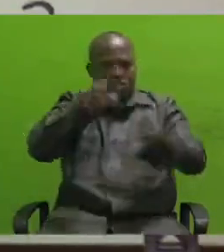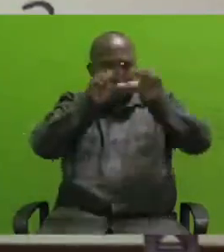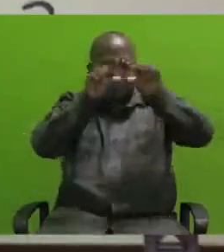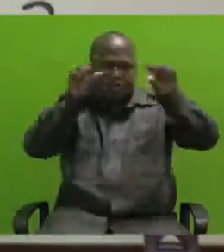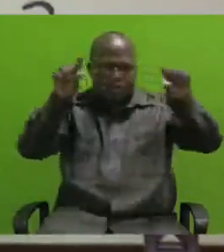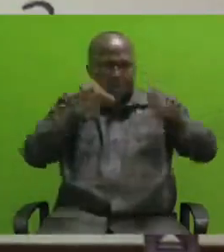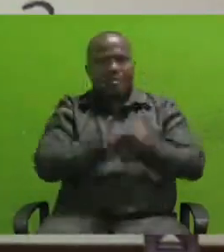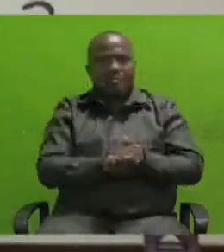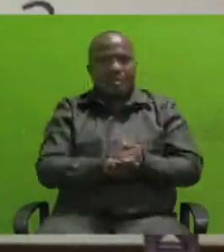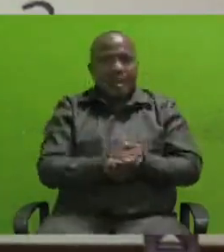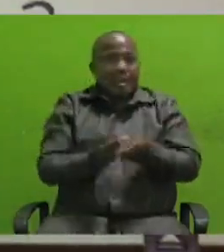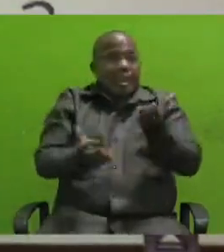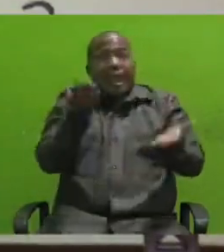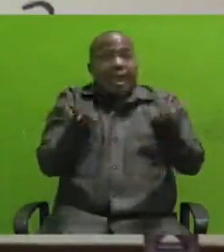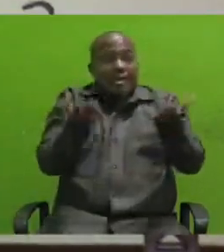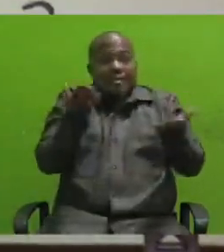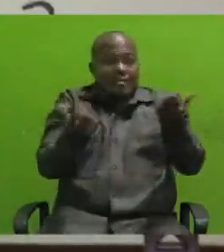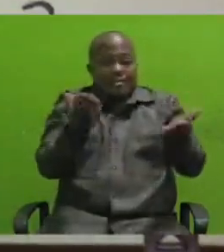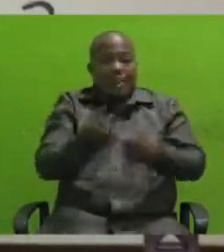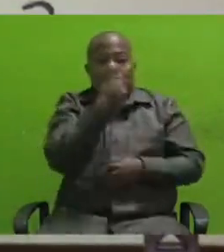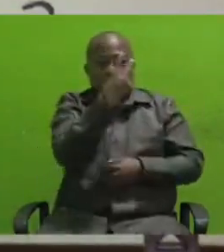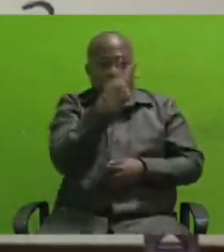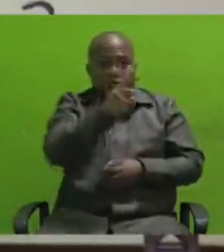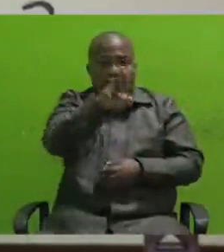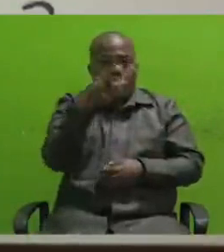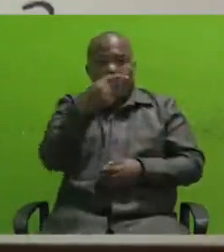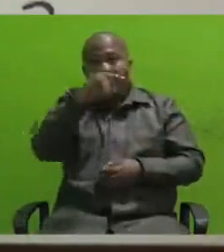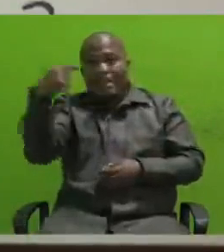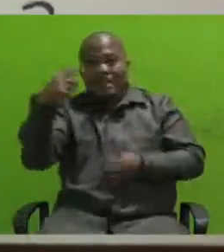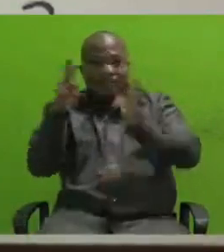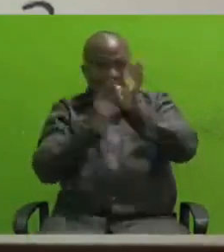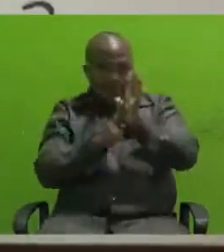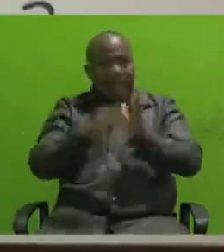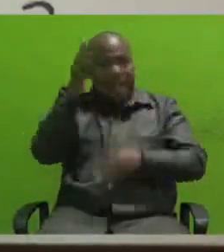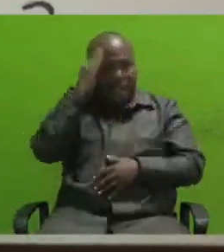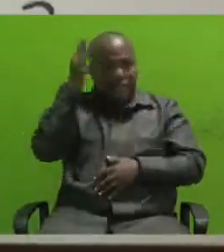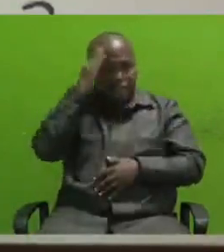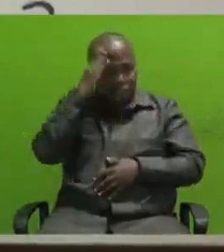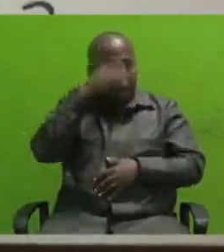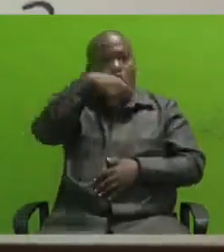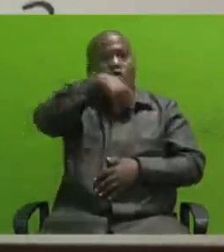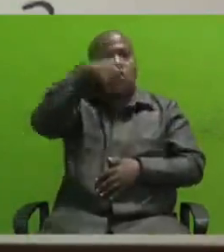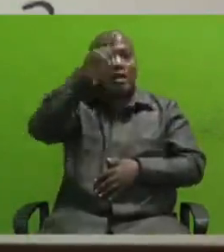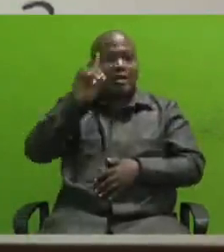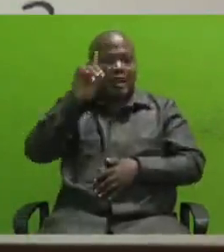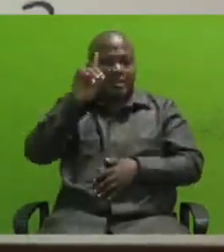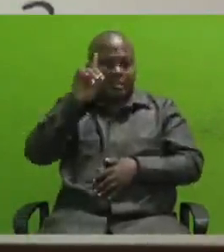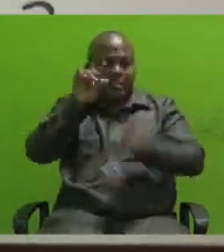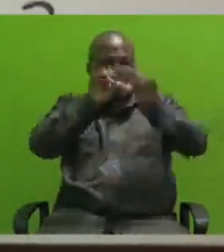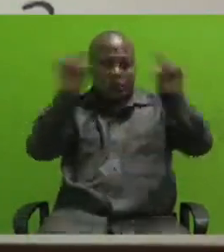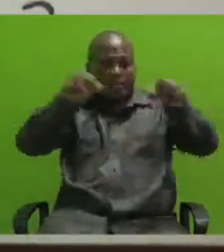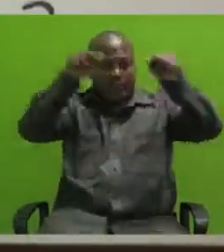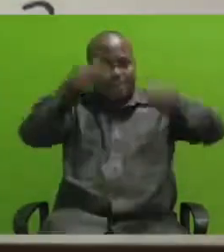or negative 7. As you know that a quadratic equation must have 2 values of x when you